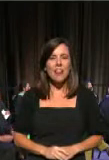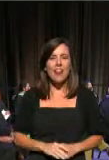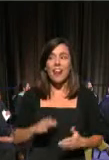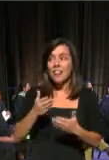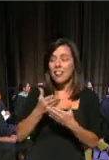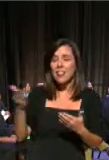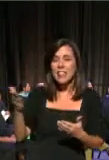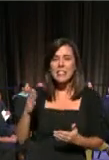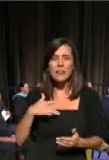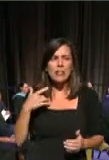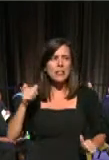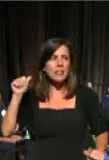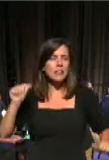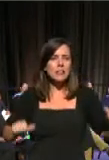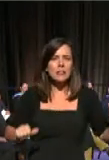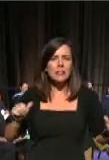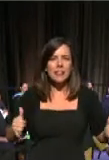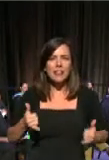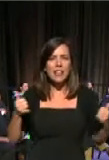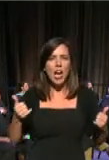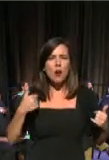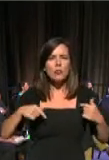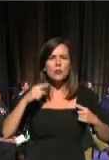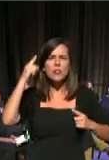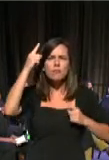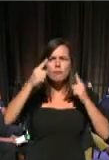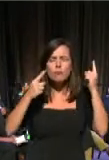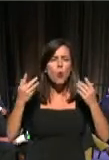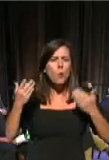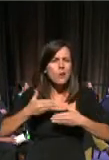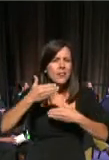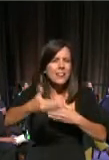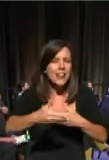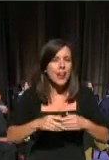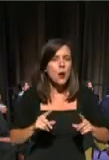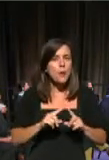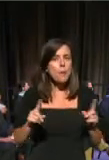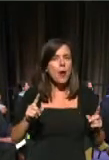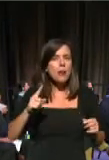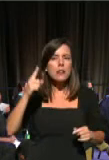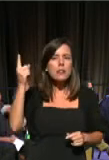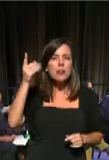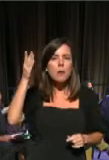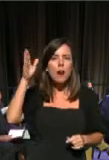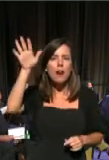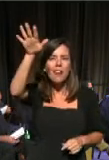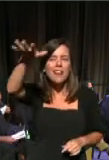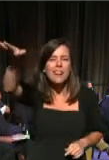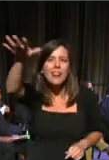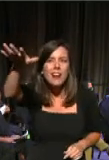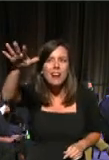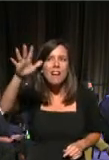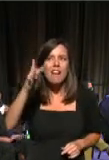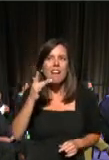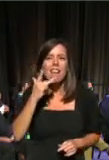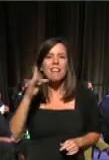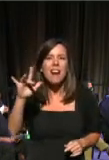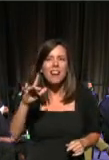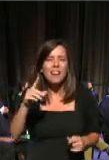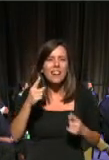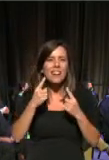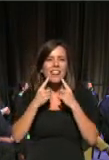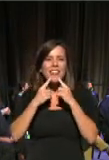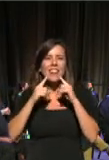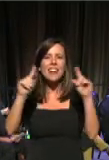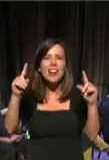Things may feel uncertain now as we consider our next steps, but somewhere out there, luck and